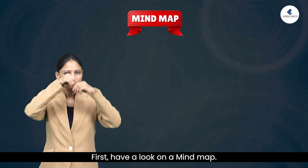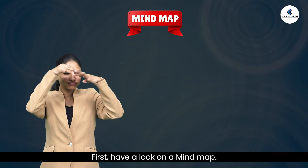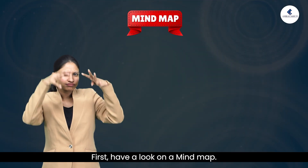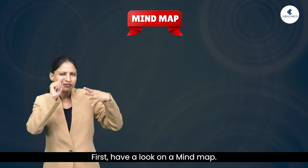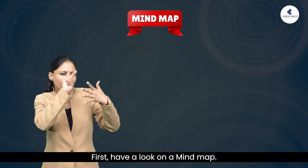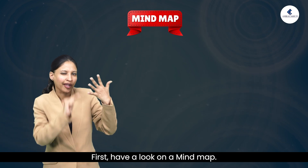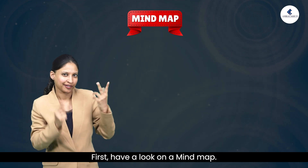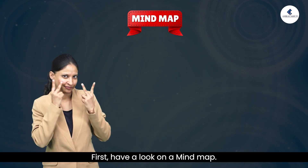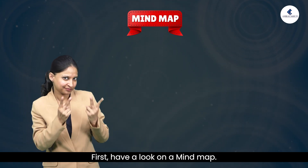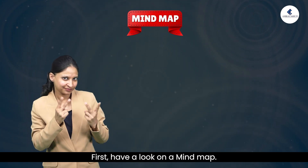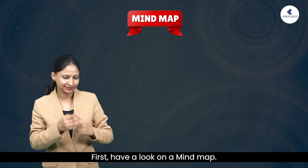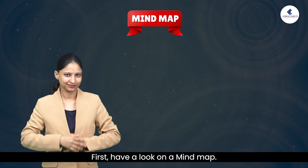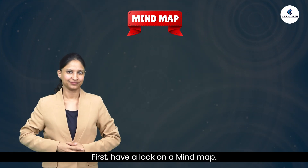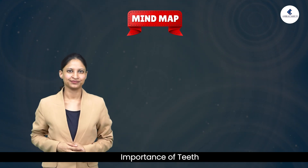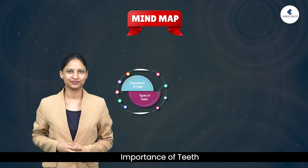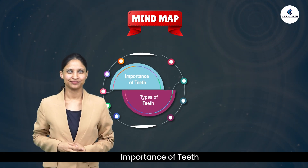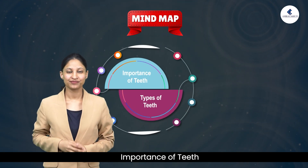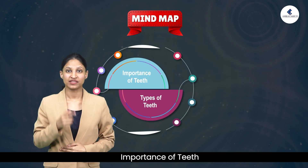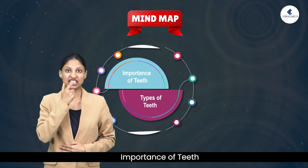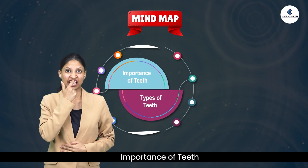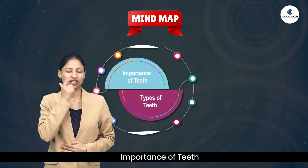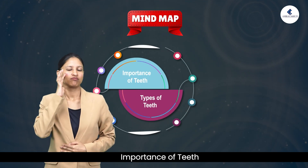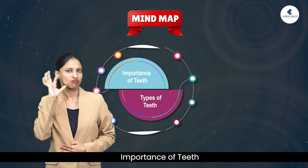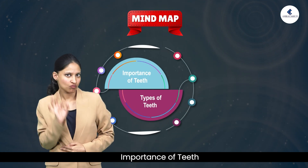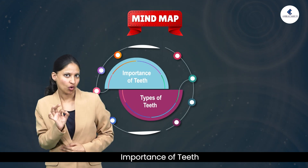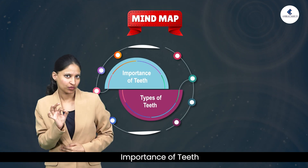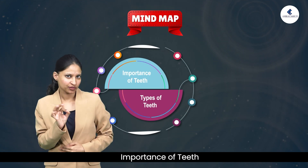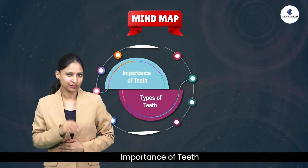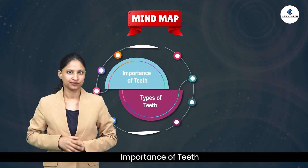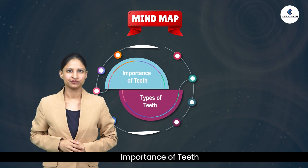First, have a look on a mind map. Importance of teeth: